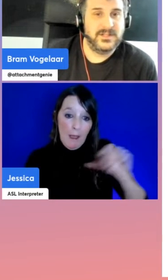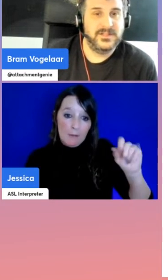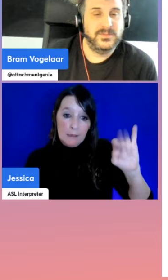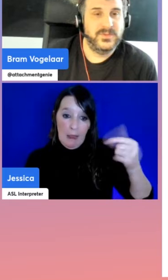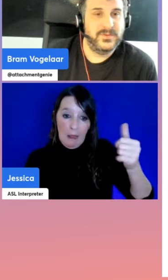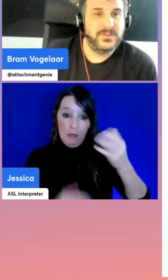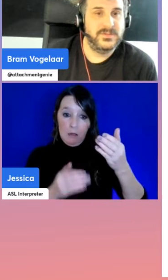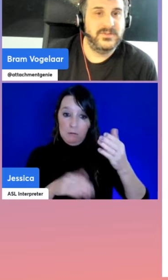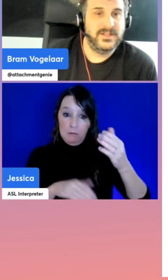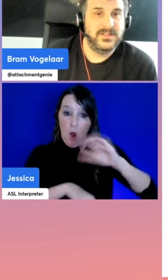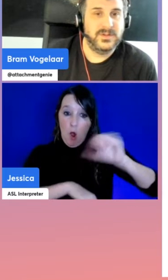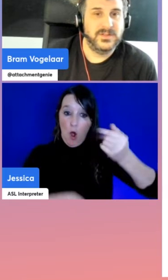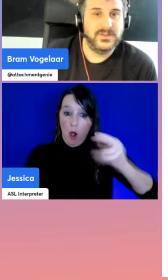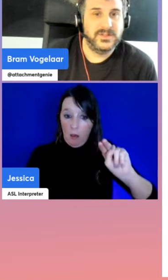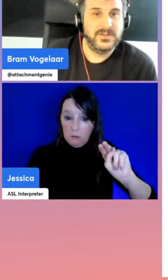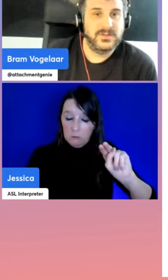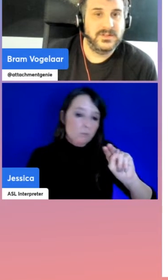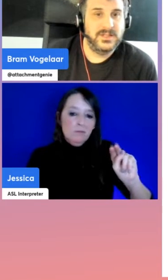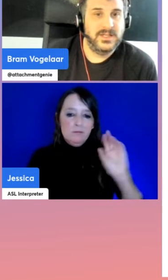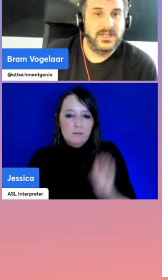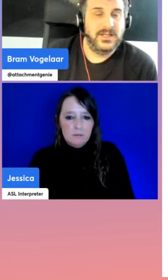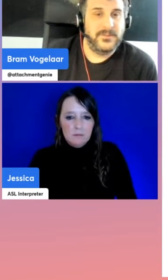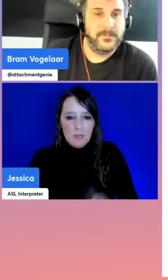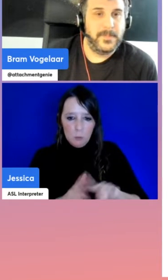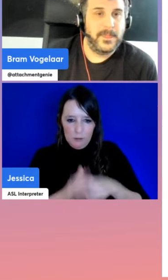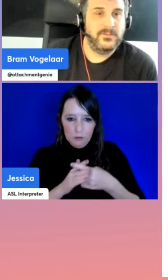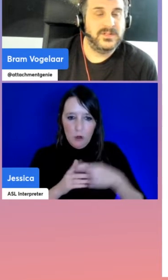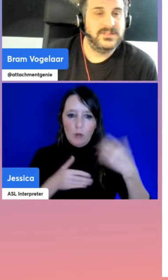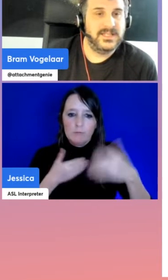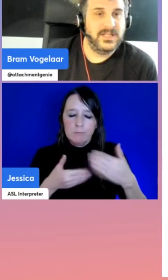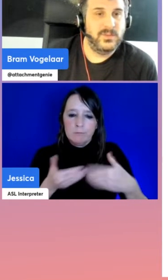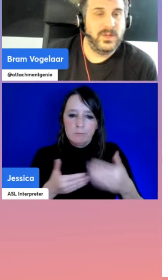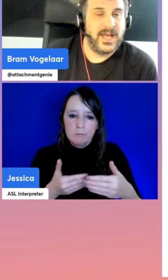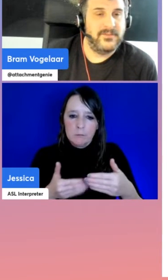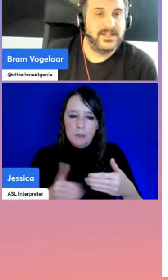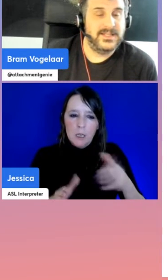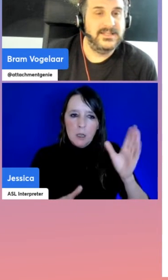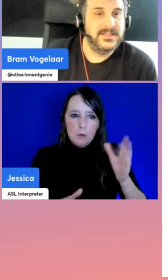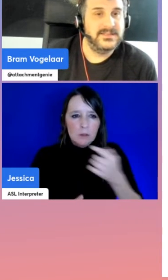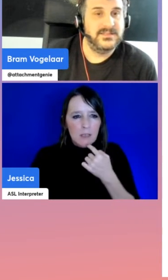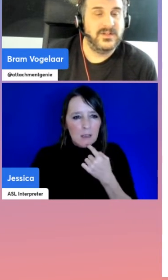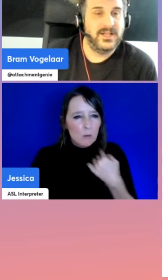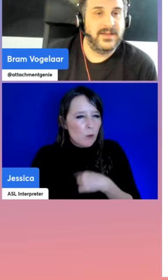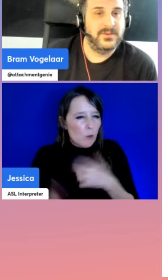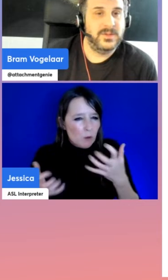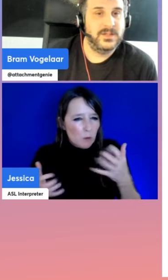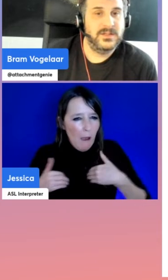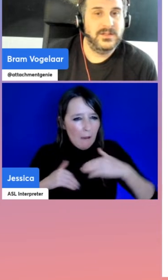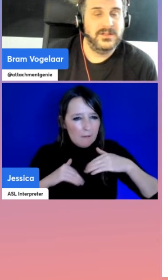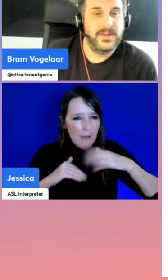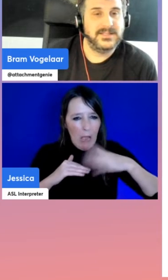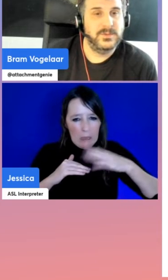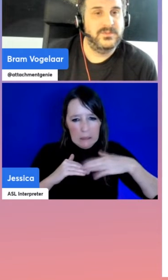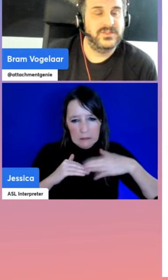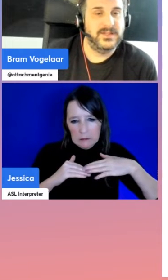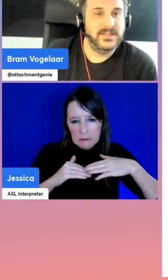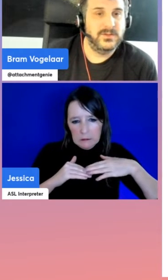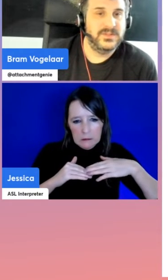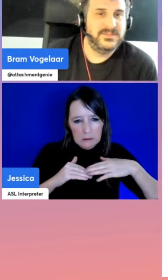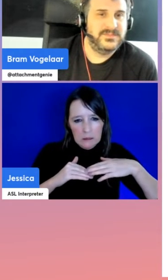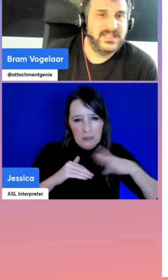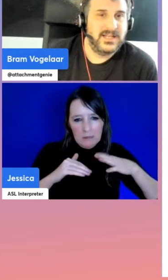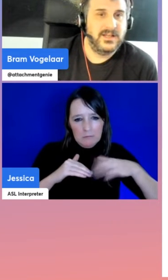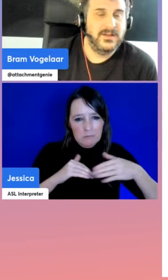We'll start it with false, but eventually we're going to turn it on, and we're going to say we want to have at least instance running everywhere. The maximum of